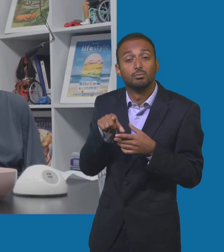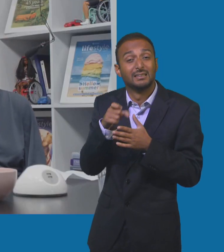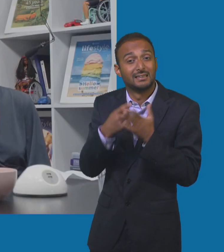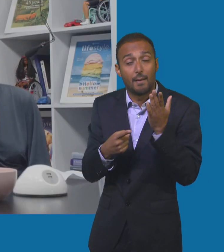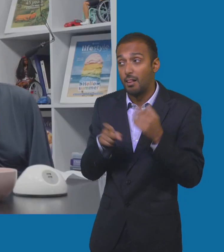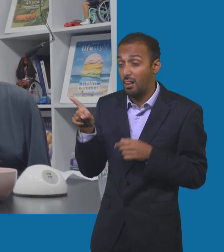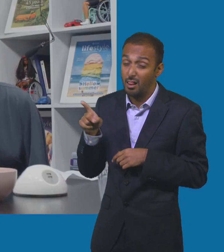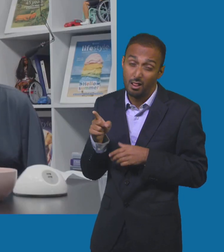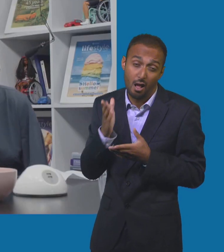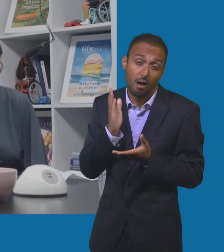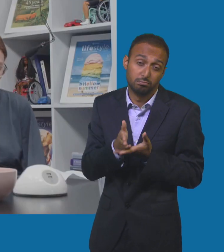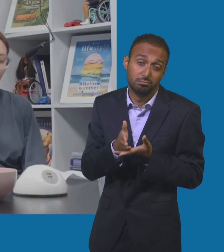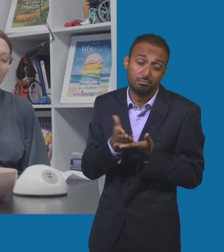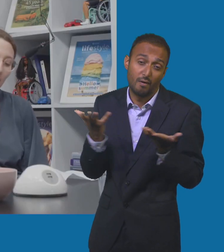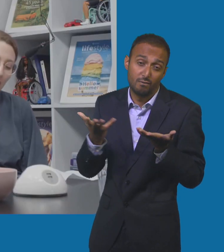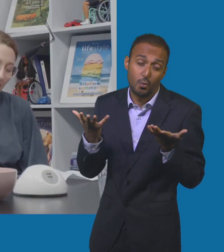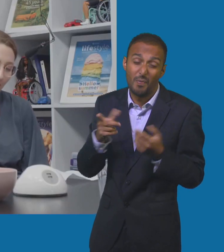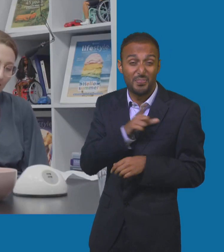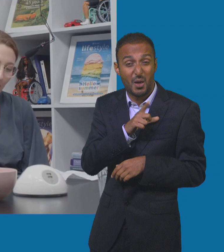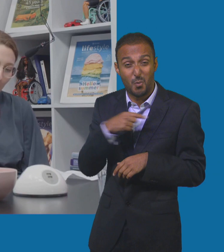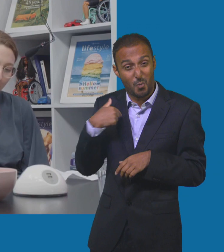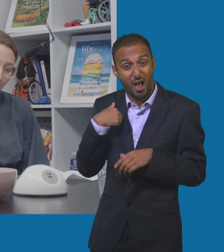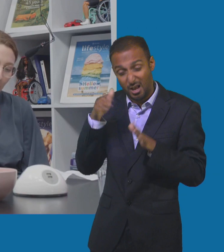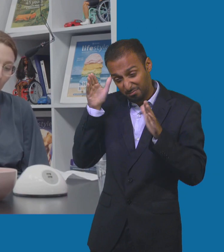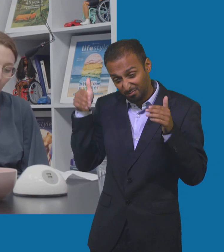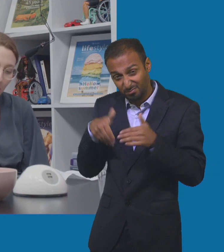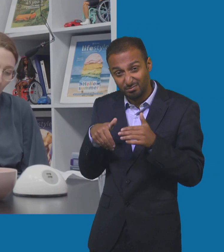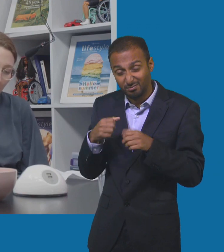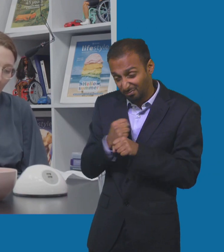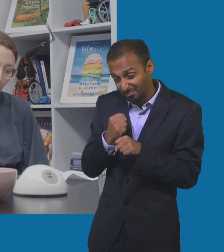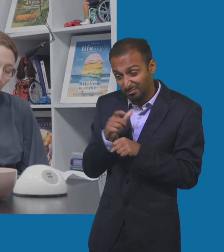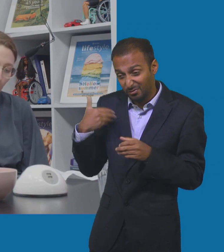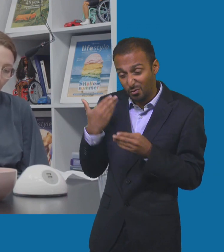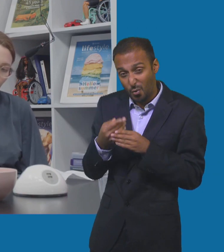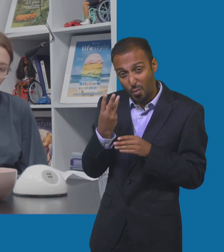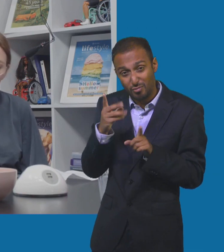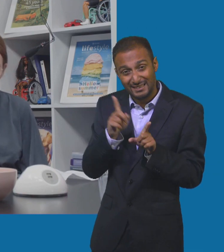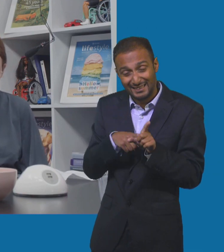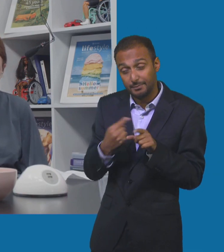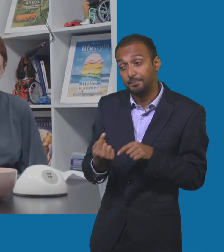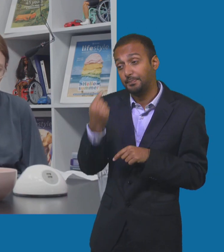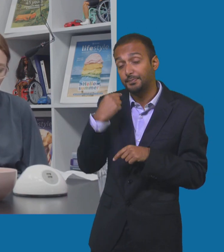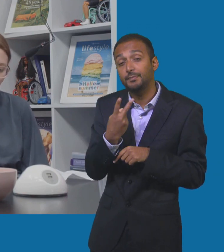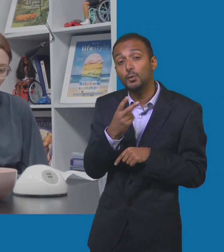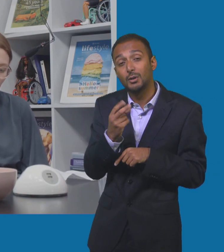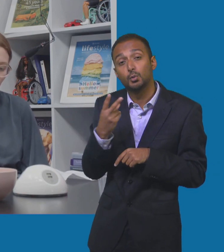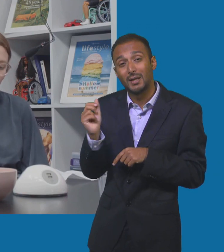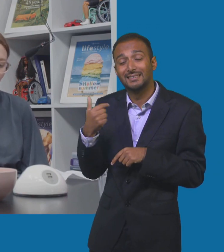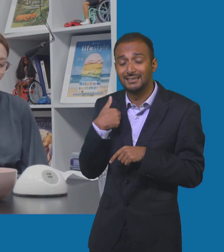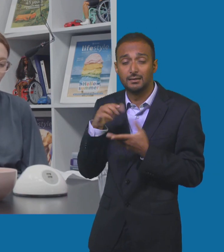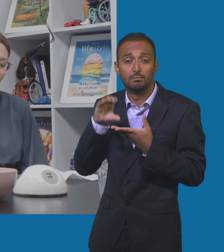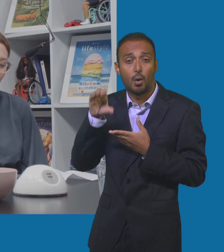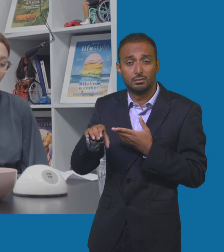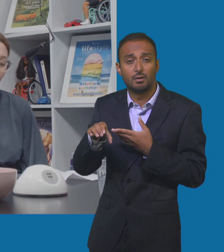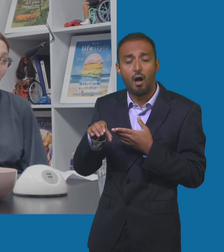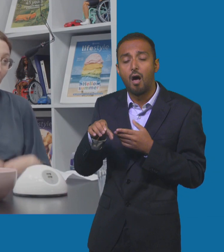we've been working on it for the past 3 years. So in 2020, we sponsored some initial research with disabled people